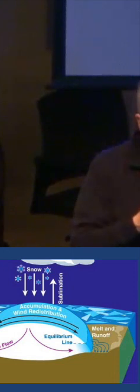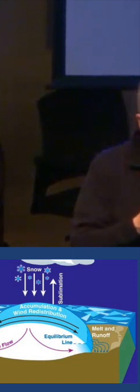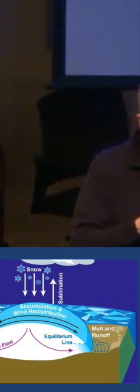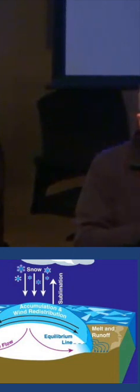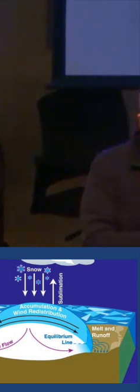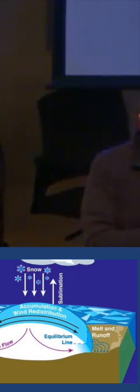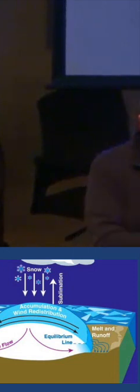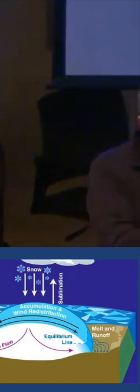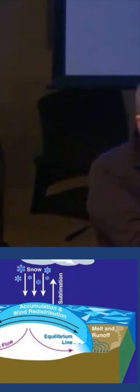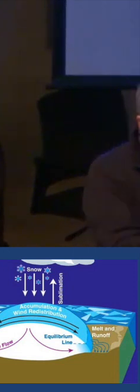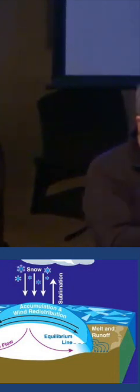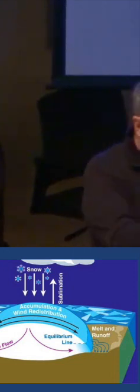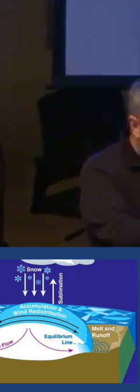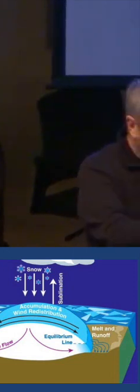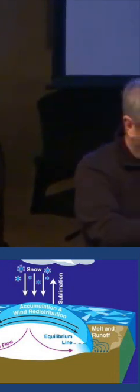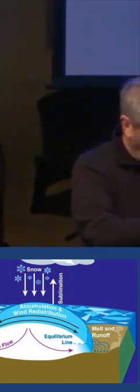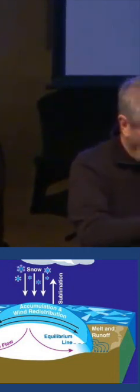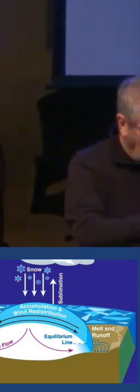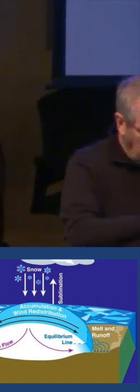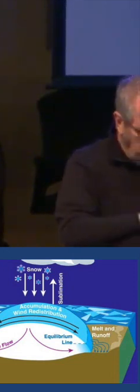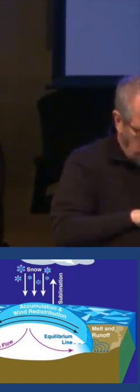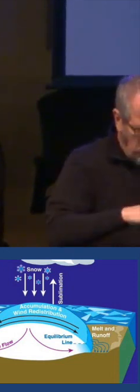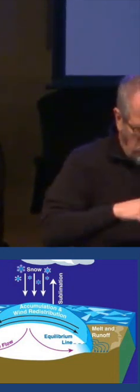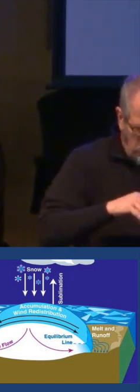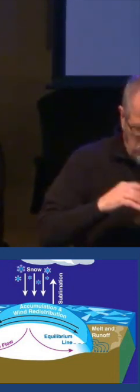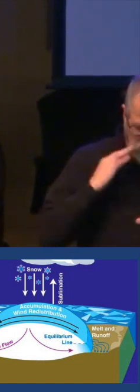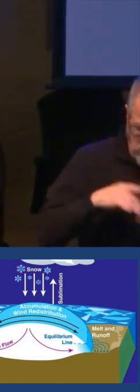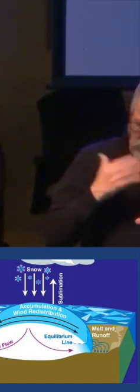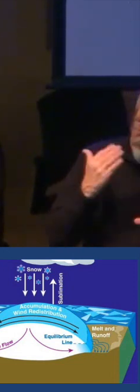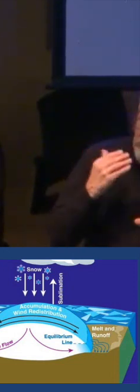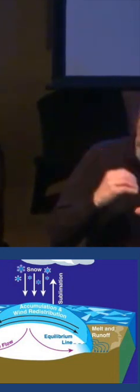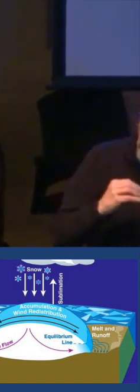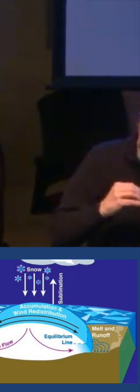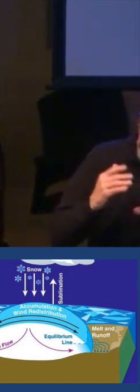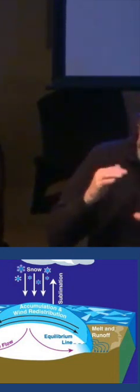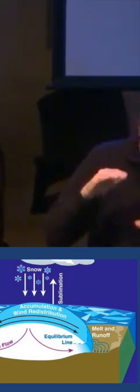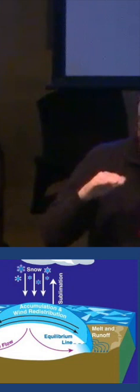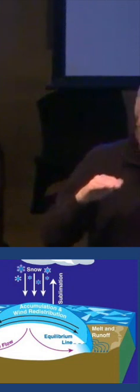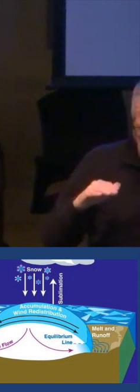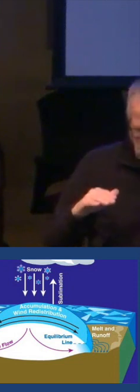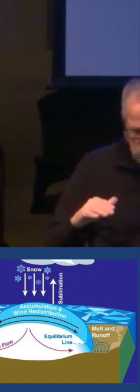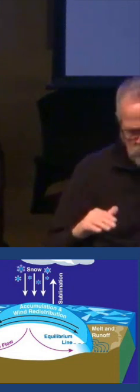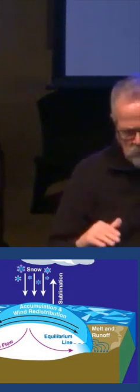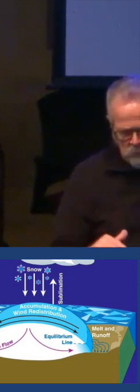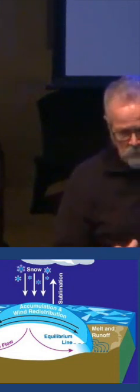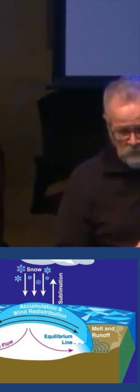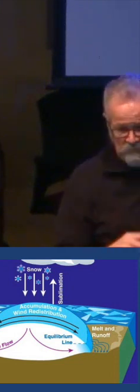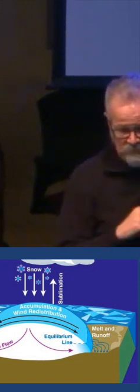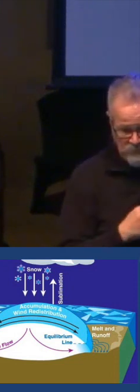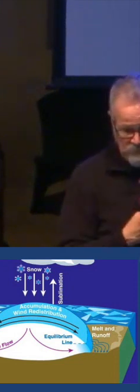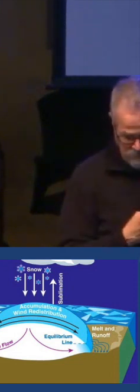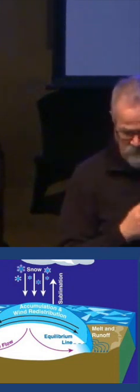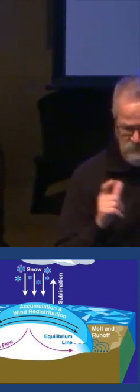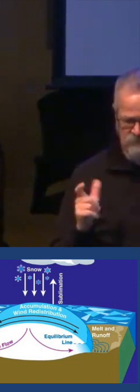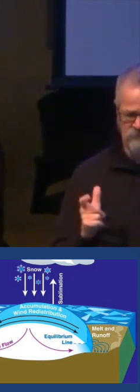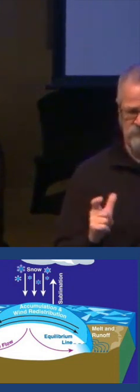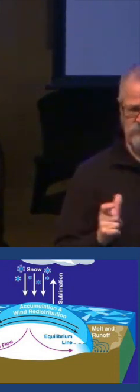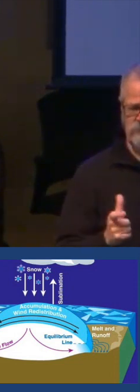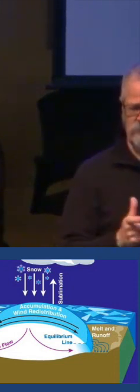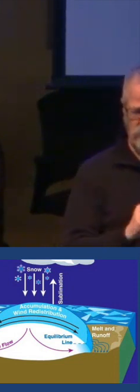the accumulation increases with respect to the shedding of ice mechanisms, the ice sheet can gain